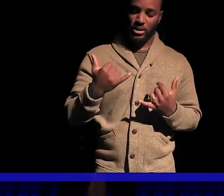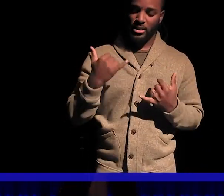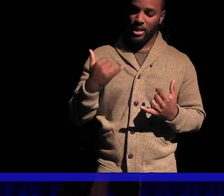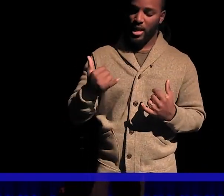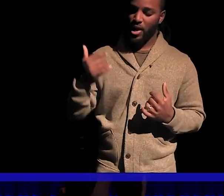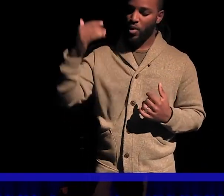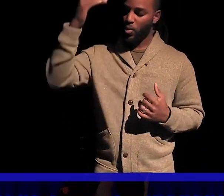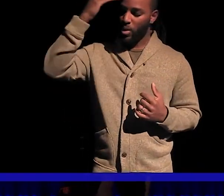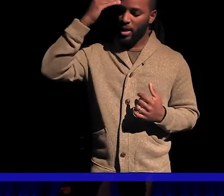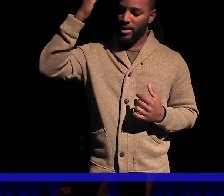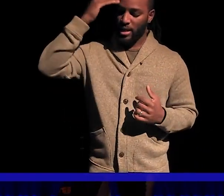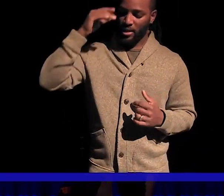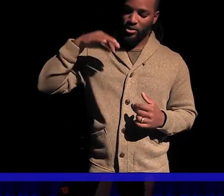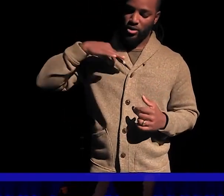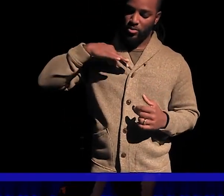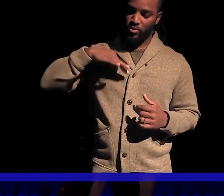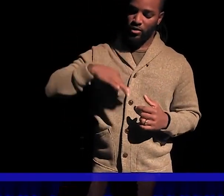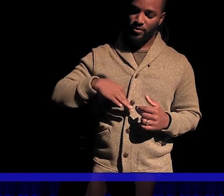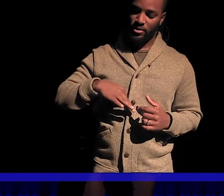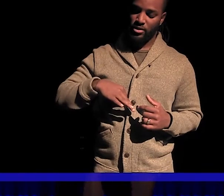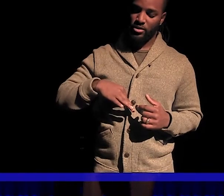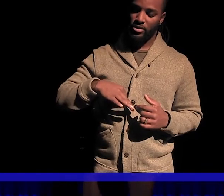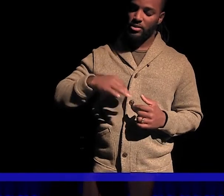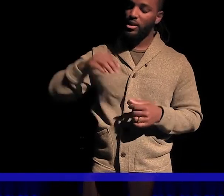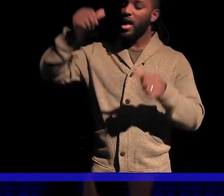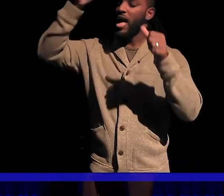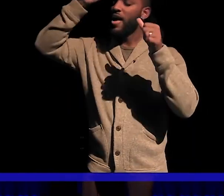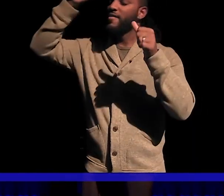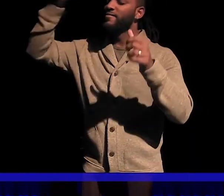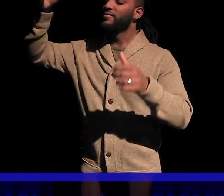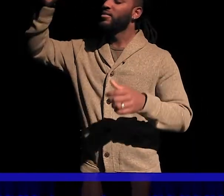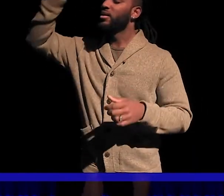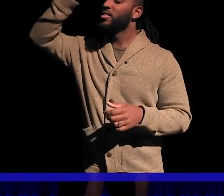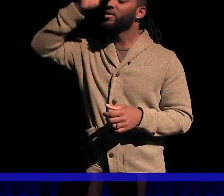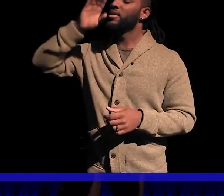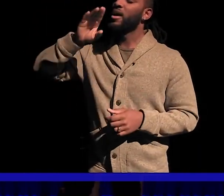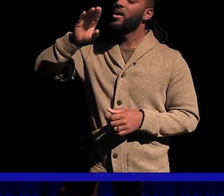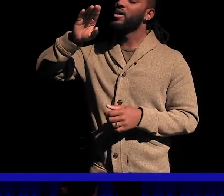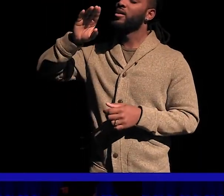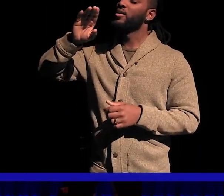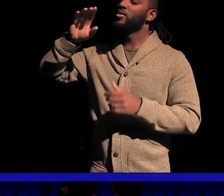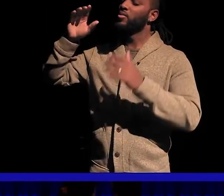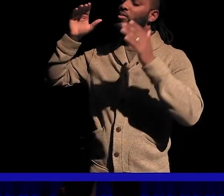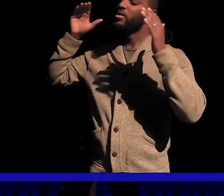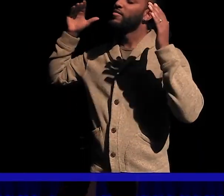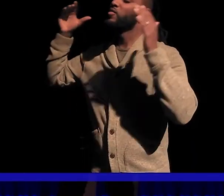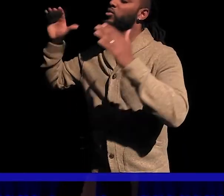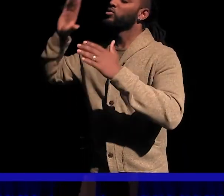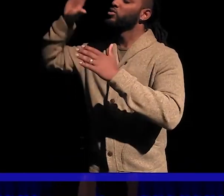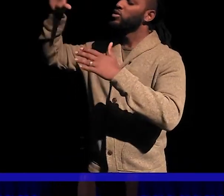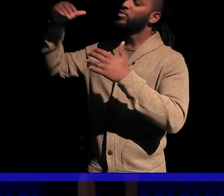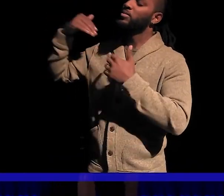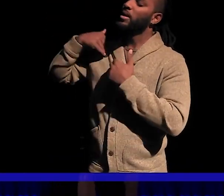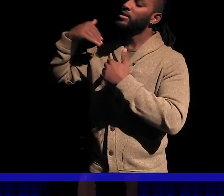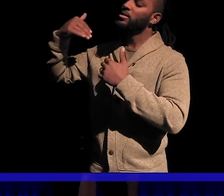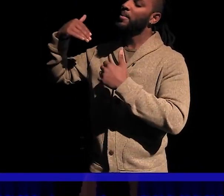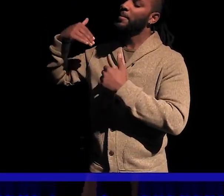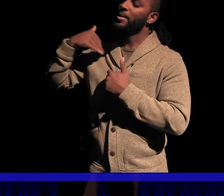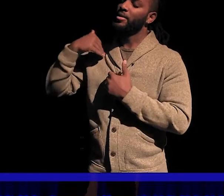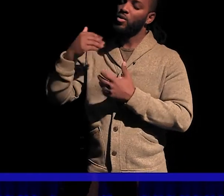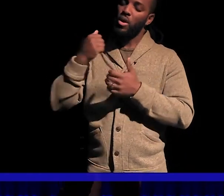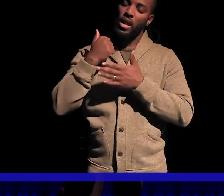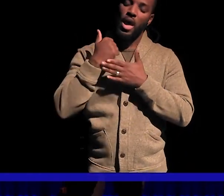our privilege, and we, Father God, acquiesce, oh Father God, to the responsibility that we have to one another to